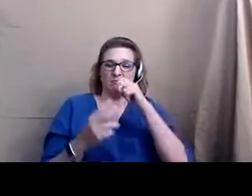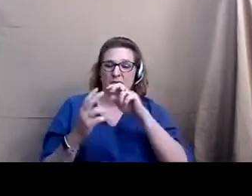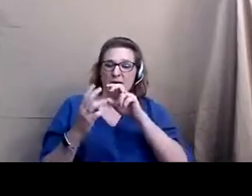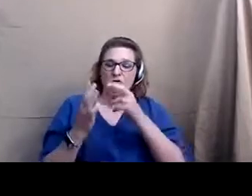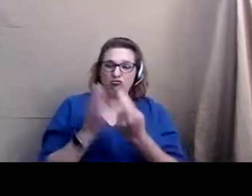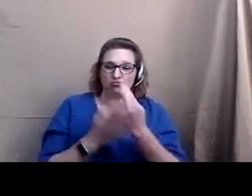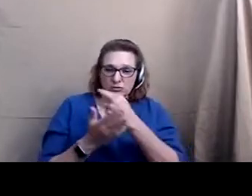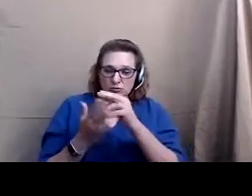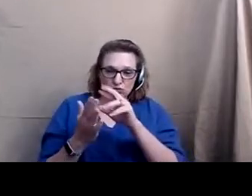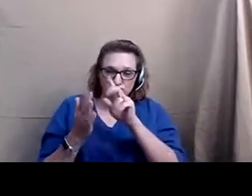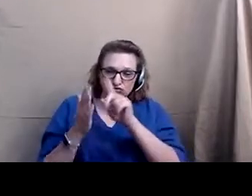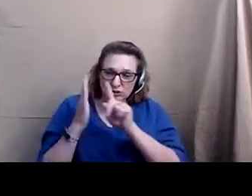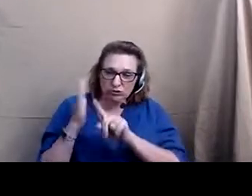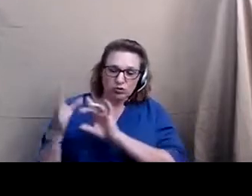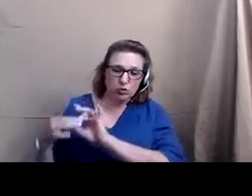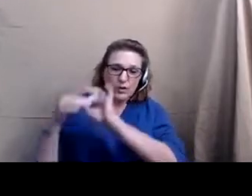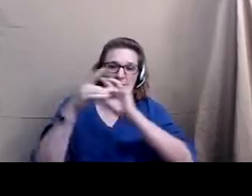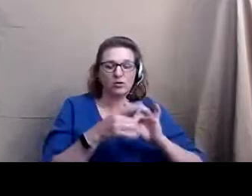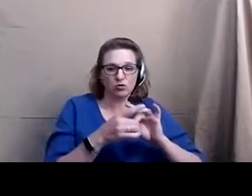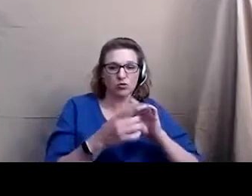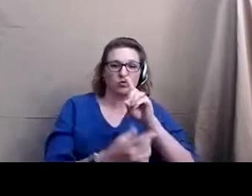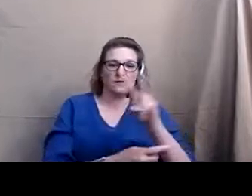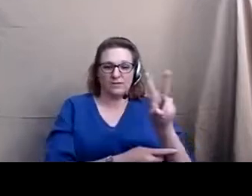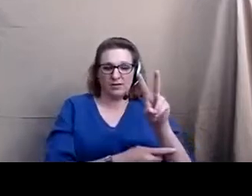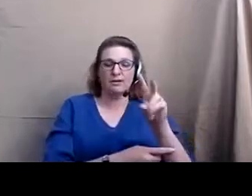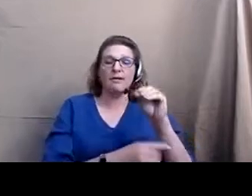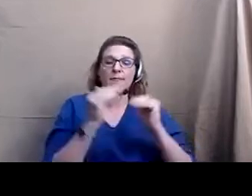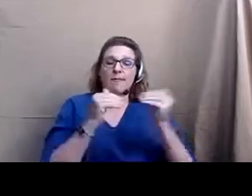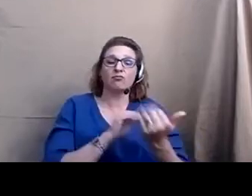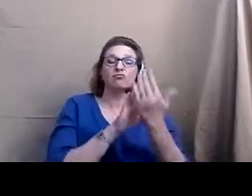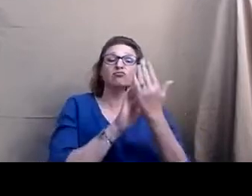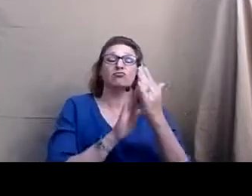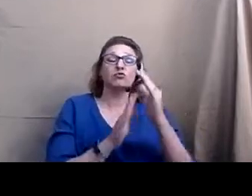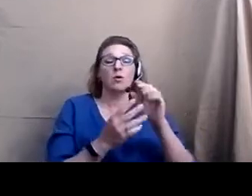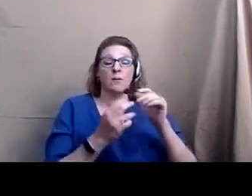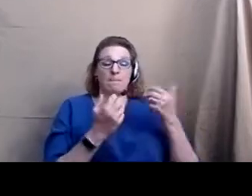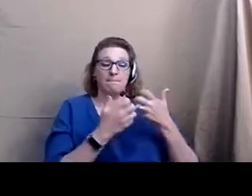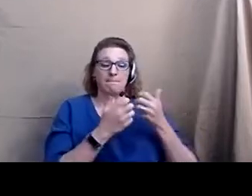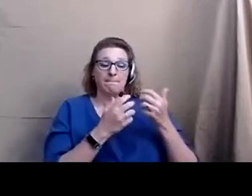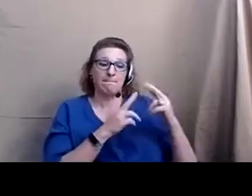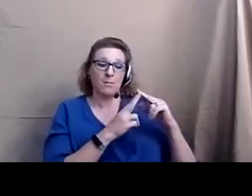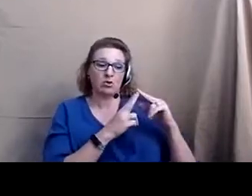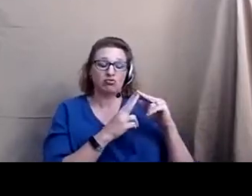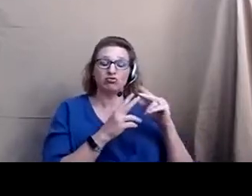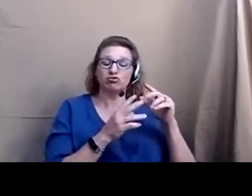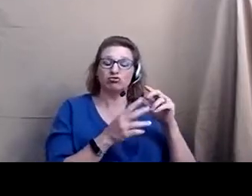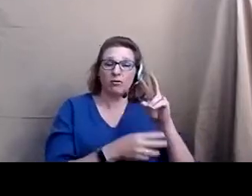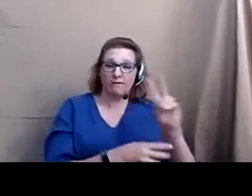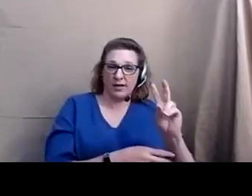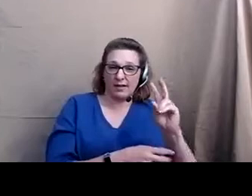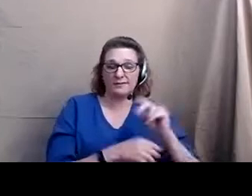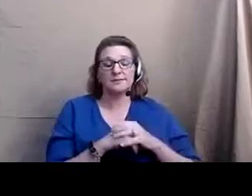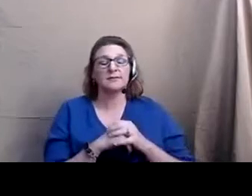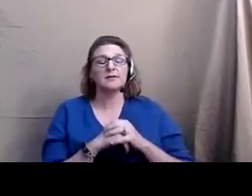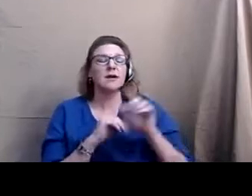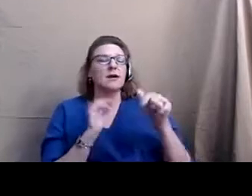a Balanced Policy Approach to Intimate Partner Violence. So related to restorative justice is this very important